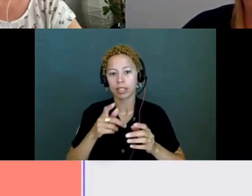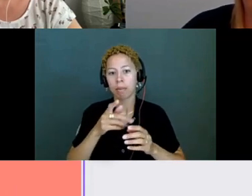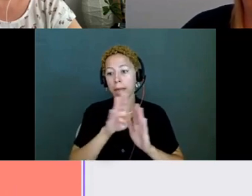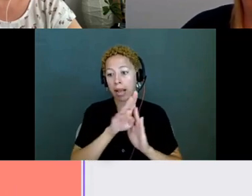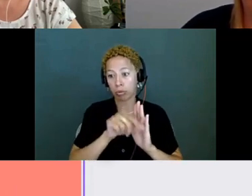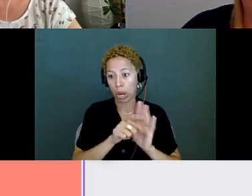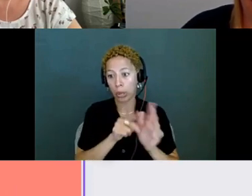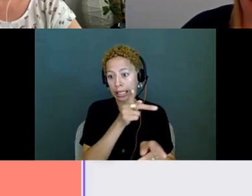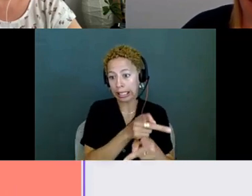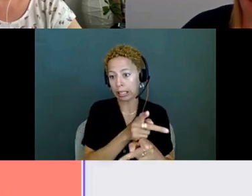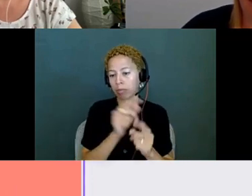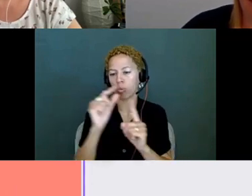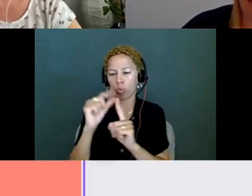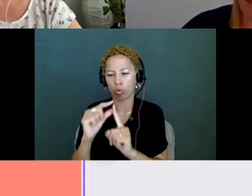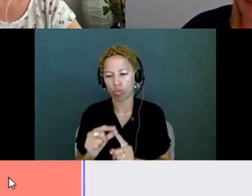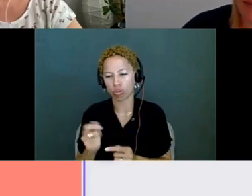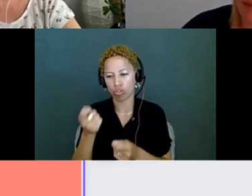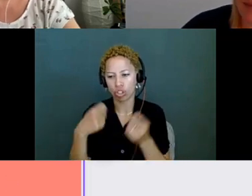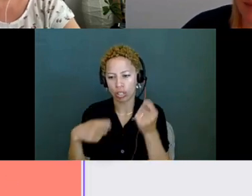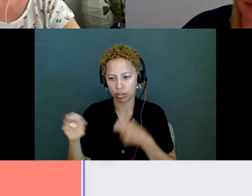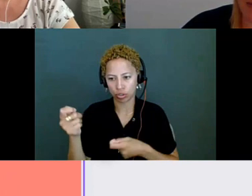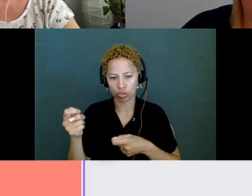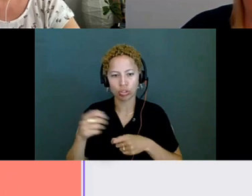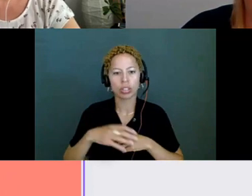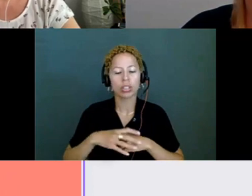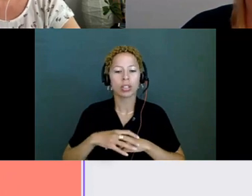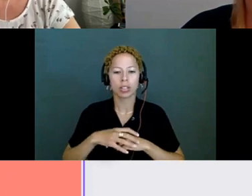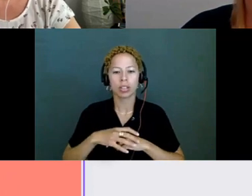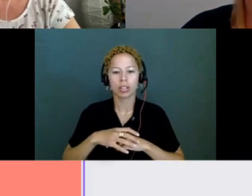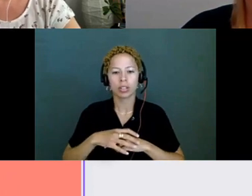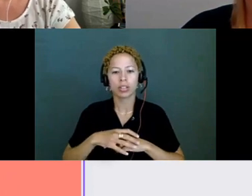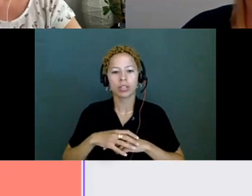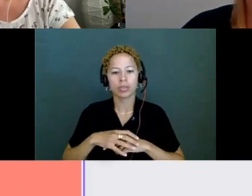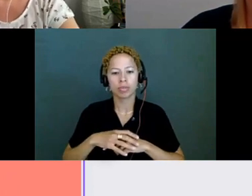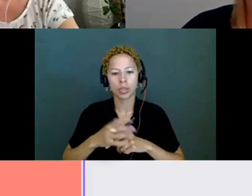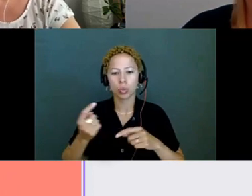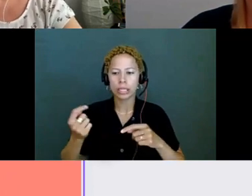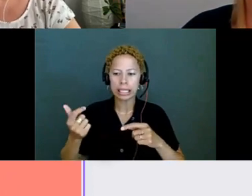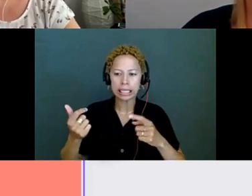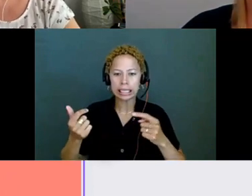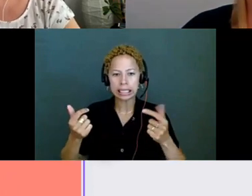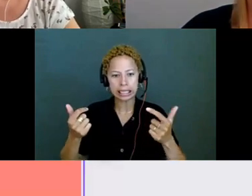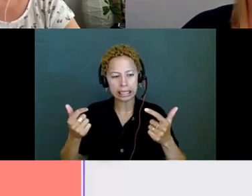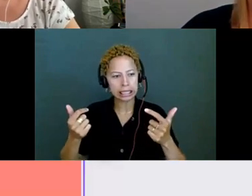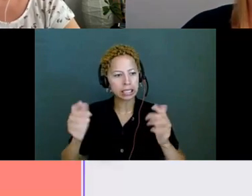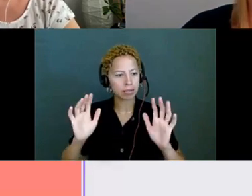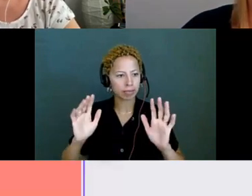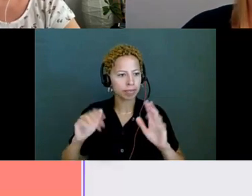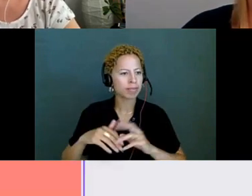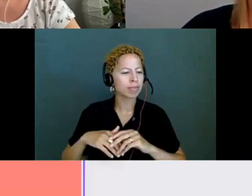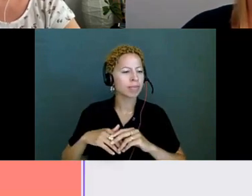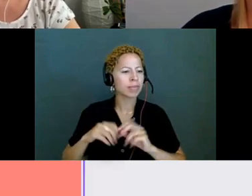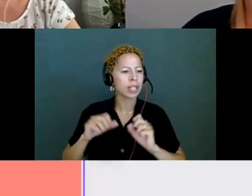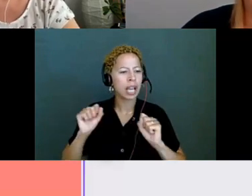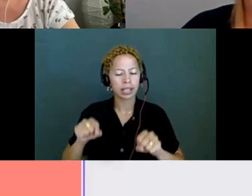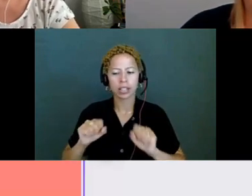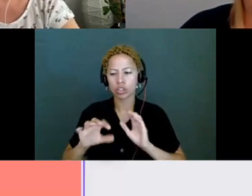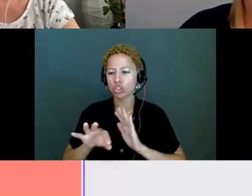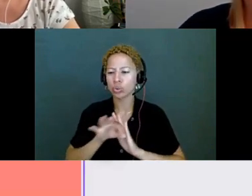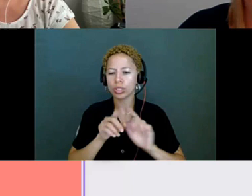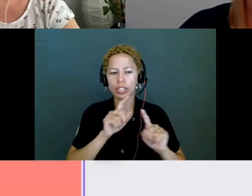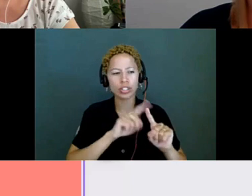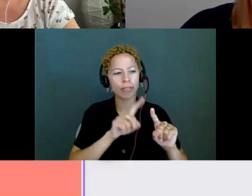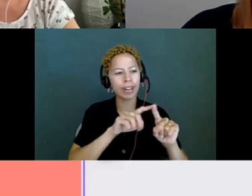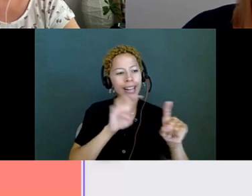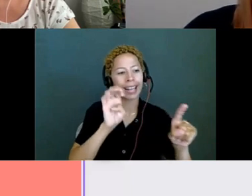But from this screen, right, I'm going to delete that one, but I can choose the elements over